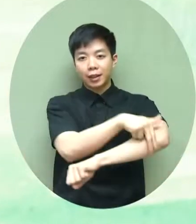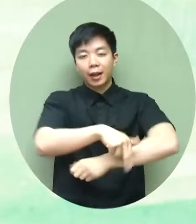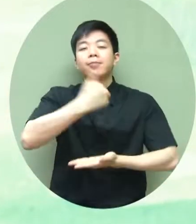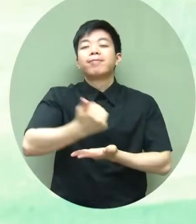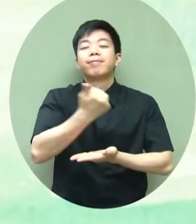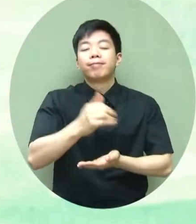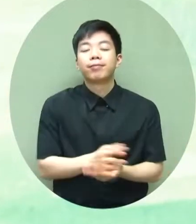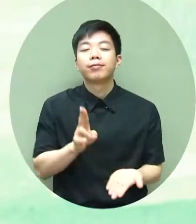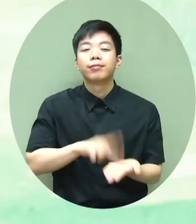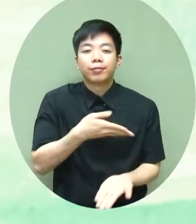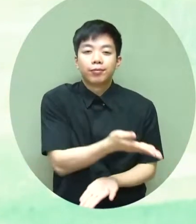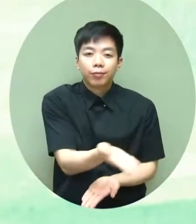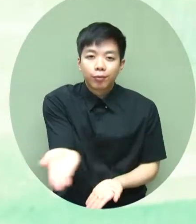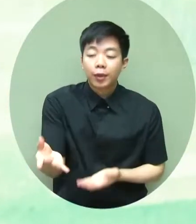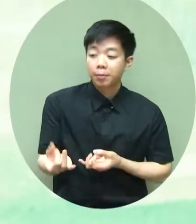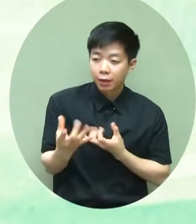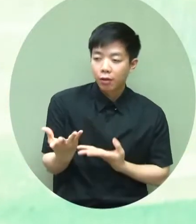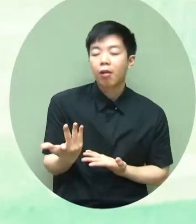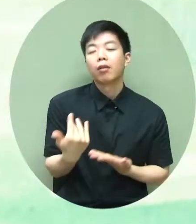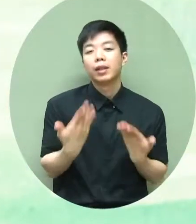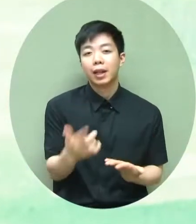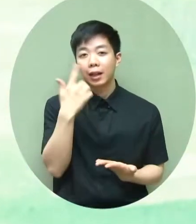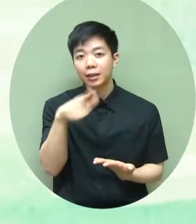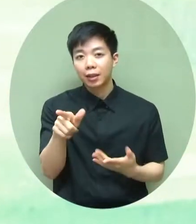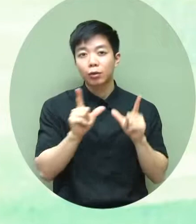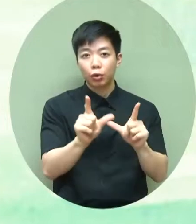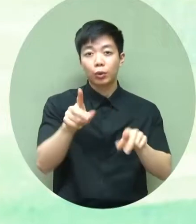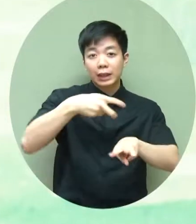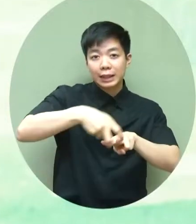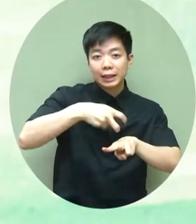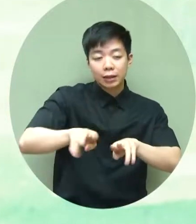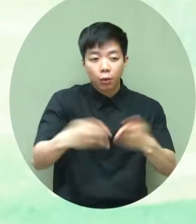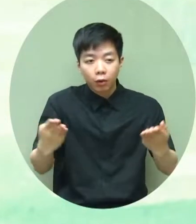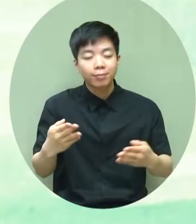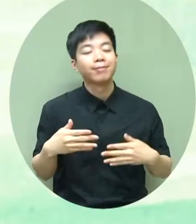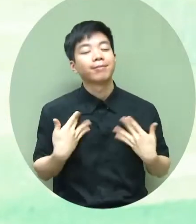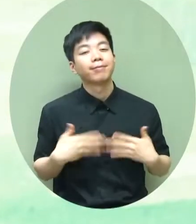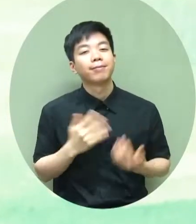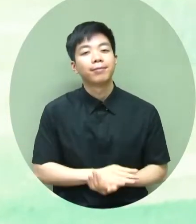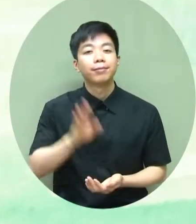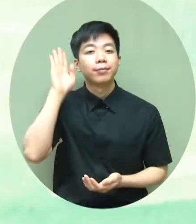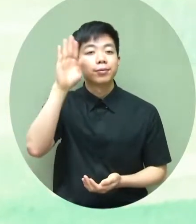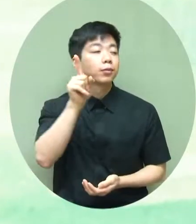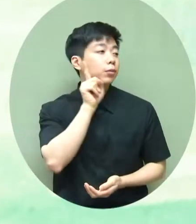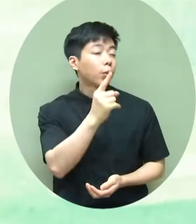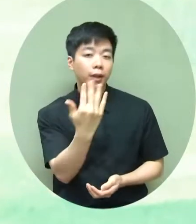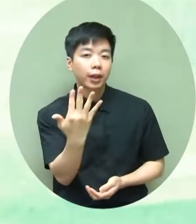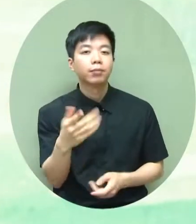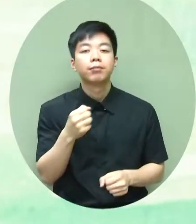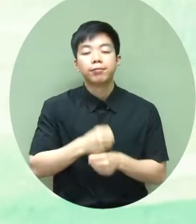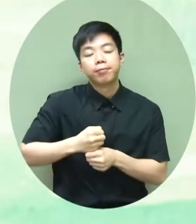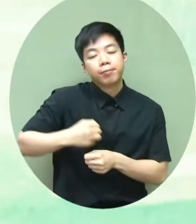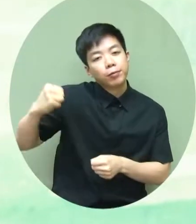and eastern part of the NT, and now we have this cross-harbour extension linking up the northeast NT of Hong Kong. And I'm sure you're